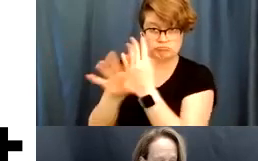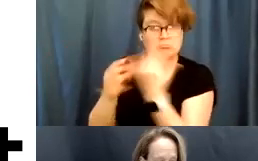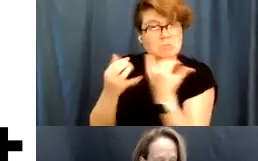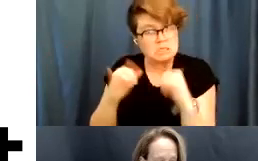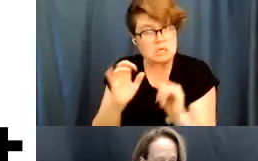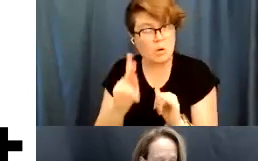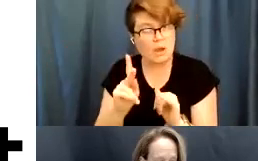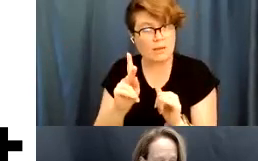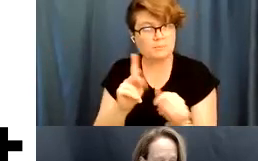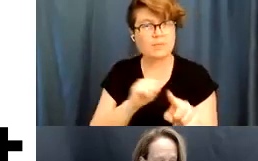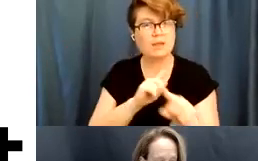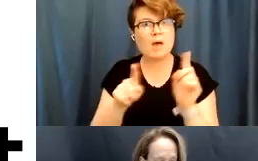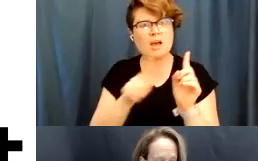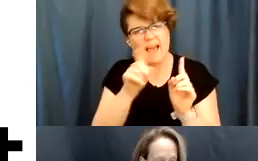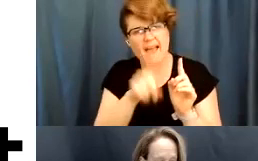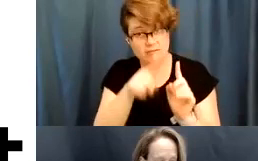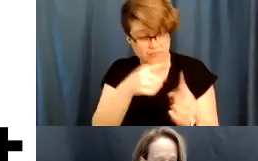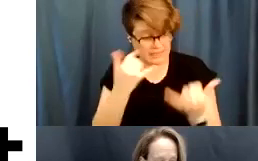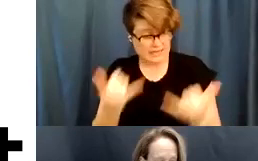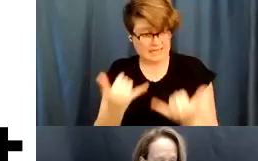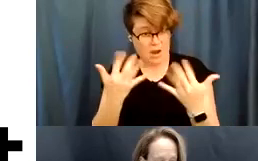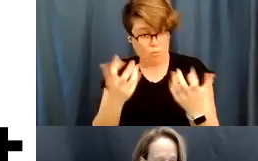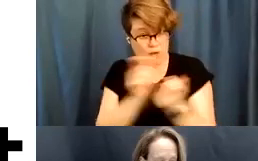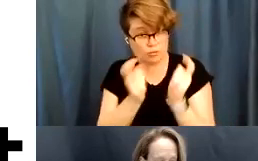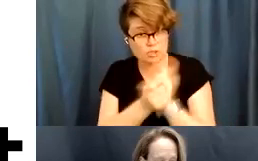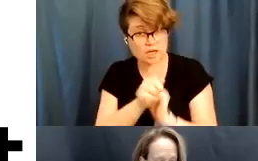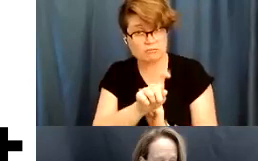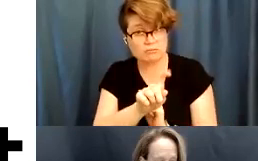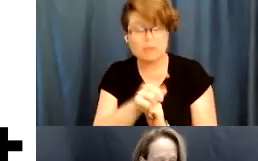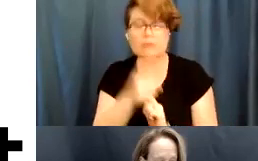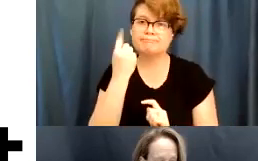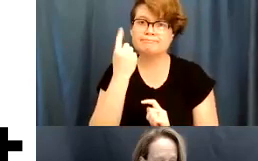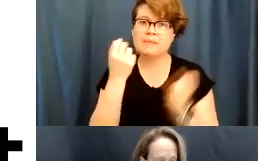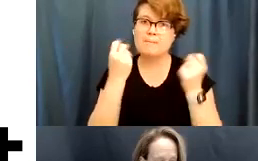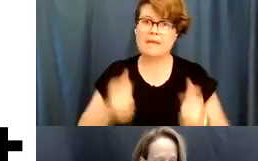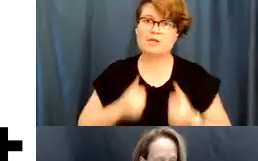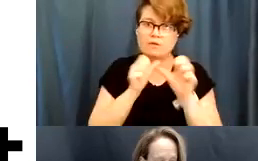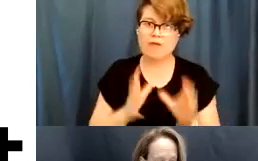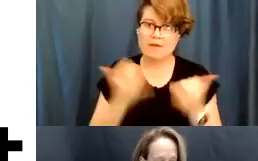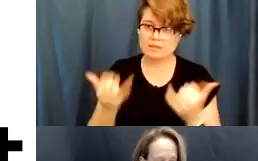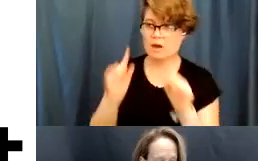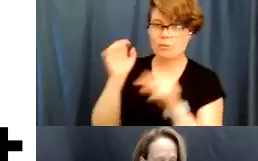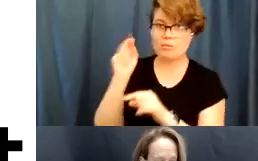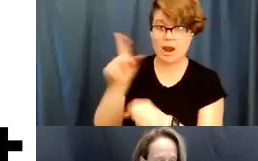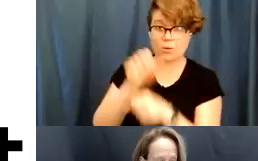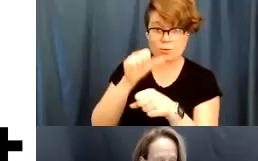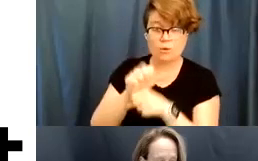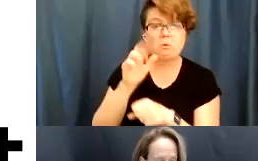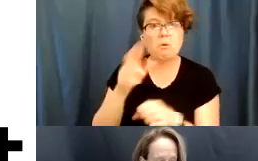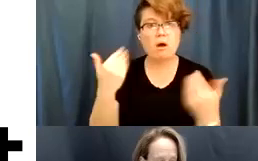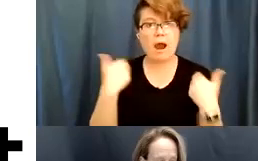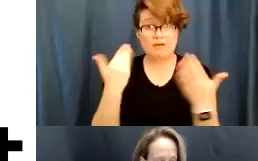if changes need to be made, especially because for many survivors, they are now becoming employed again or have different